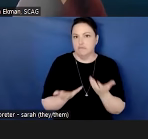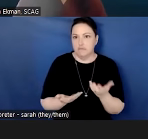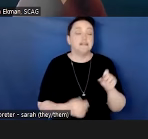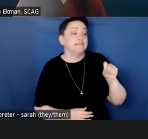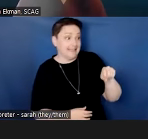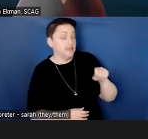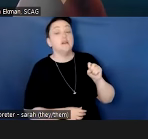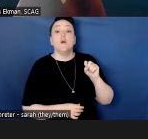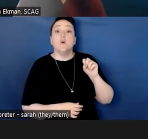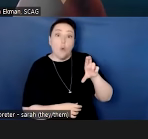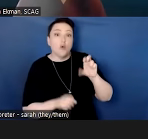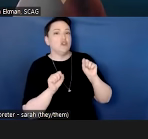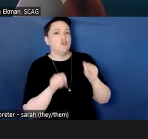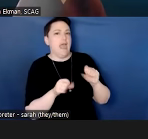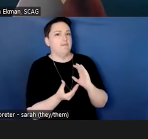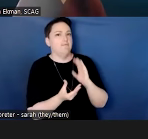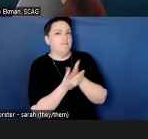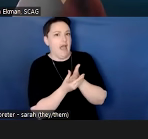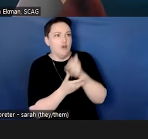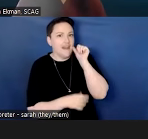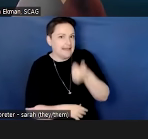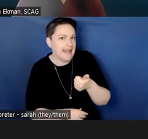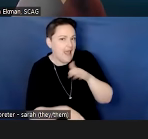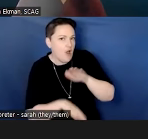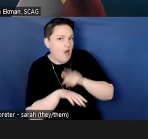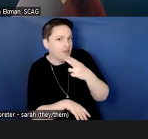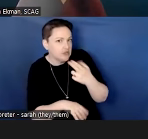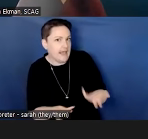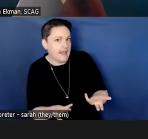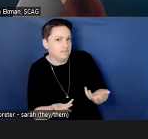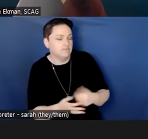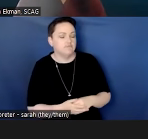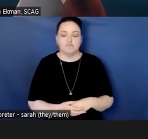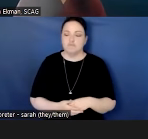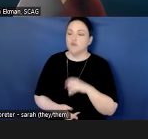file on the Thursday, the day after. Right. Yeah. Mm-hmm.